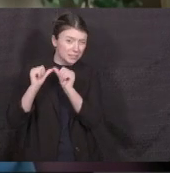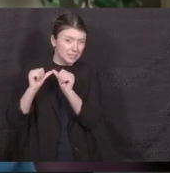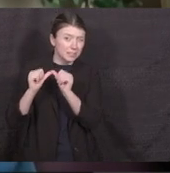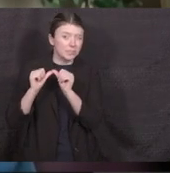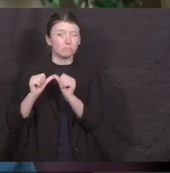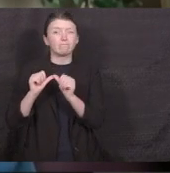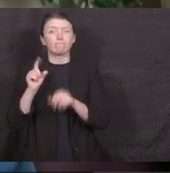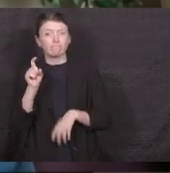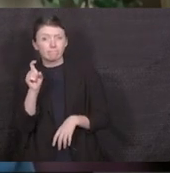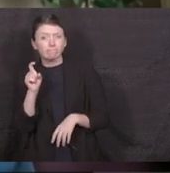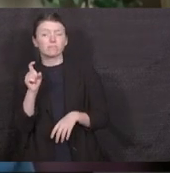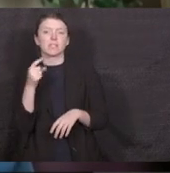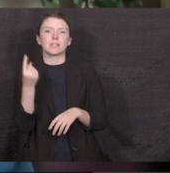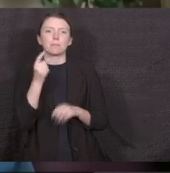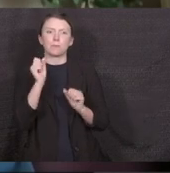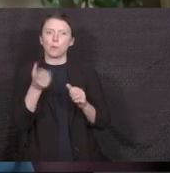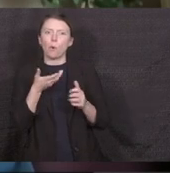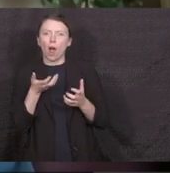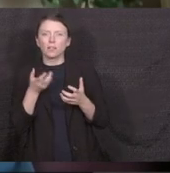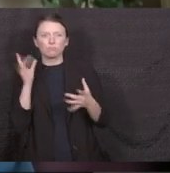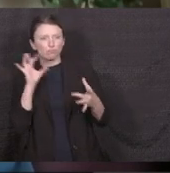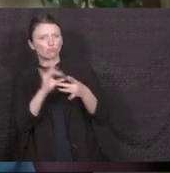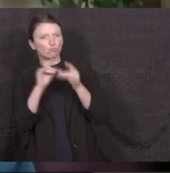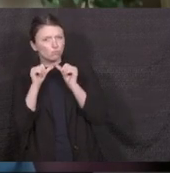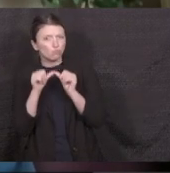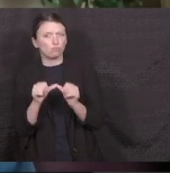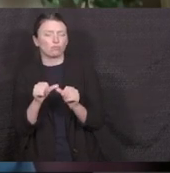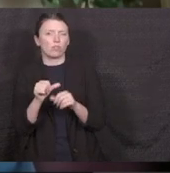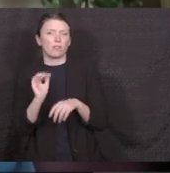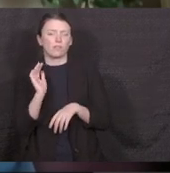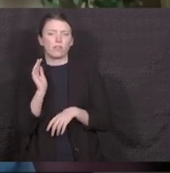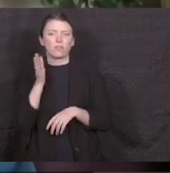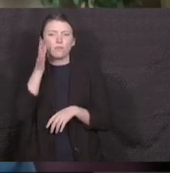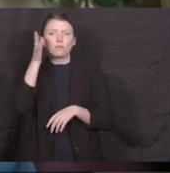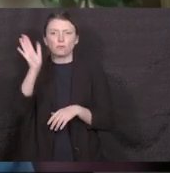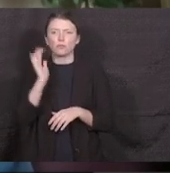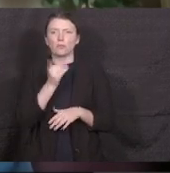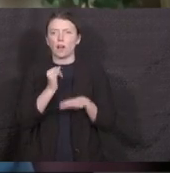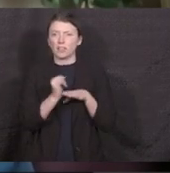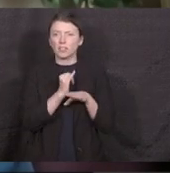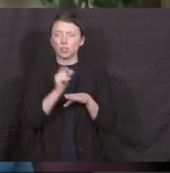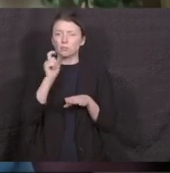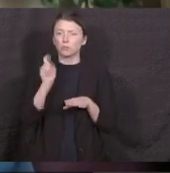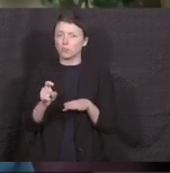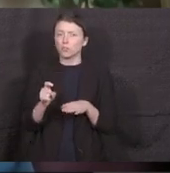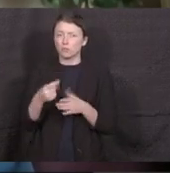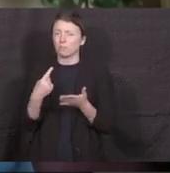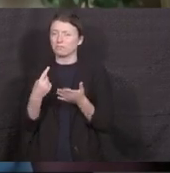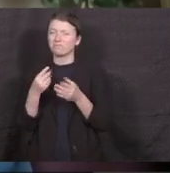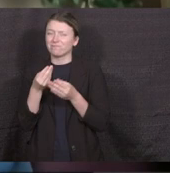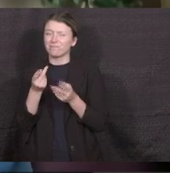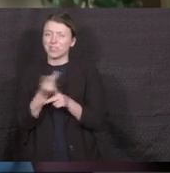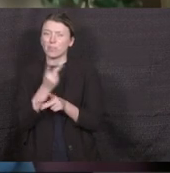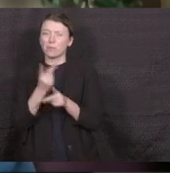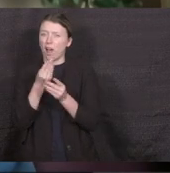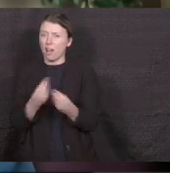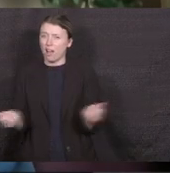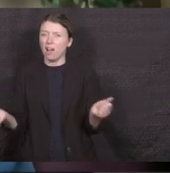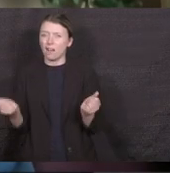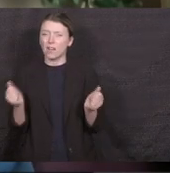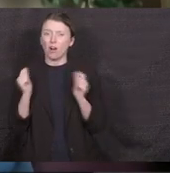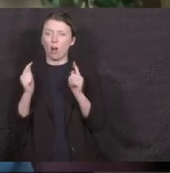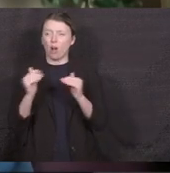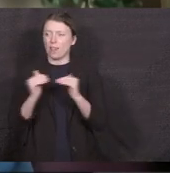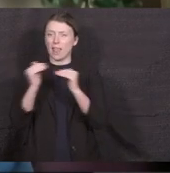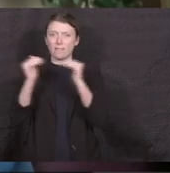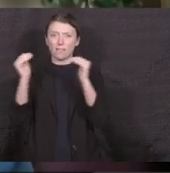to be engaged with? And I think for the future of our industry, we really need to tackle that. We need to tackle that on all levels and